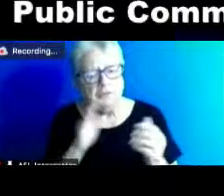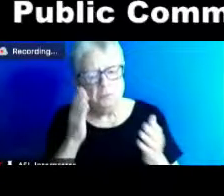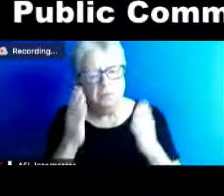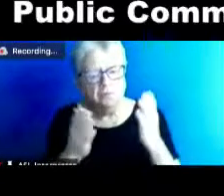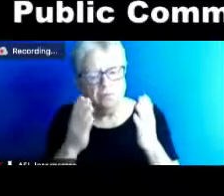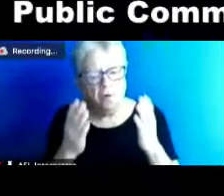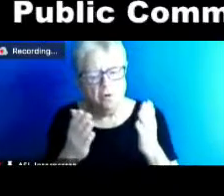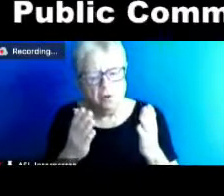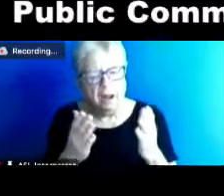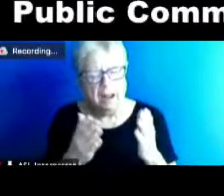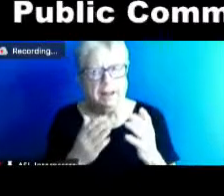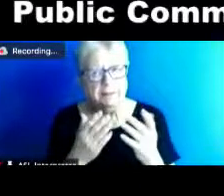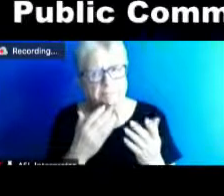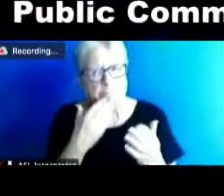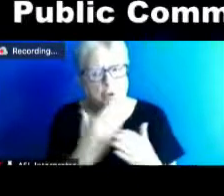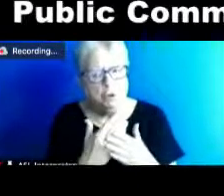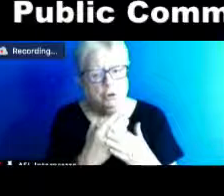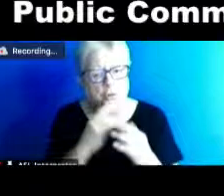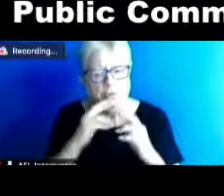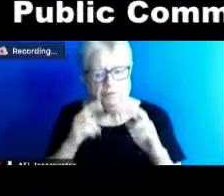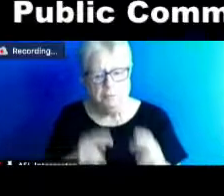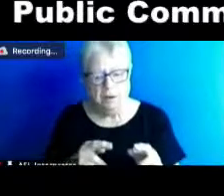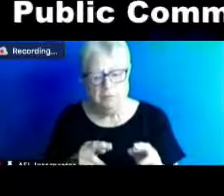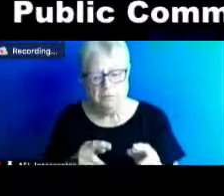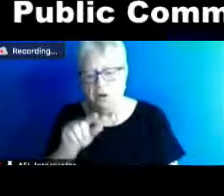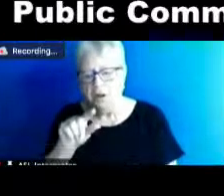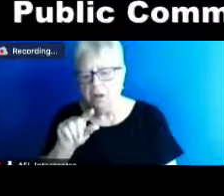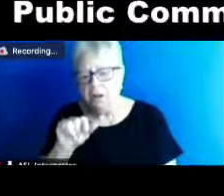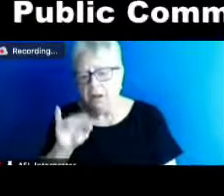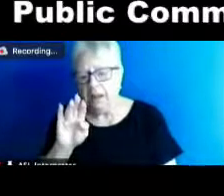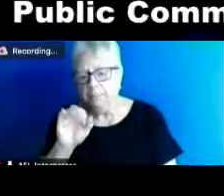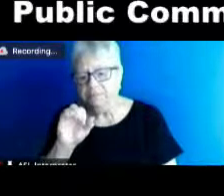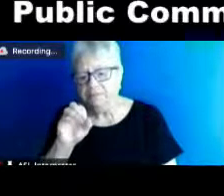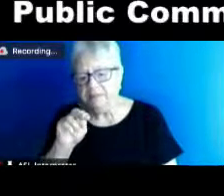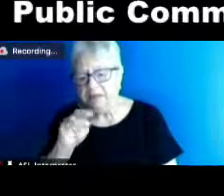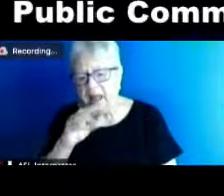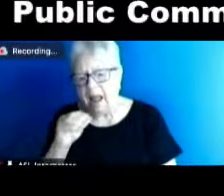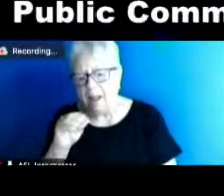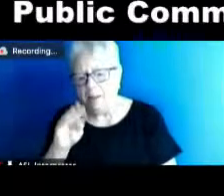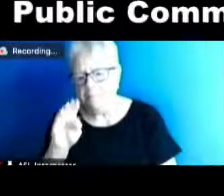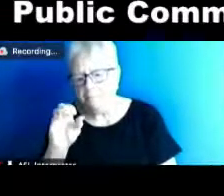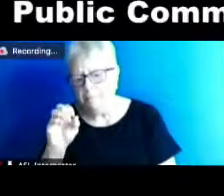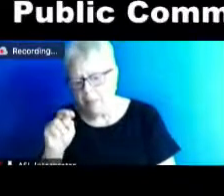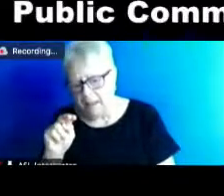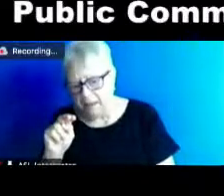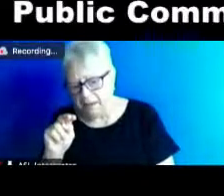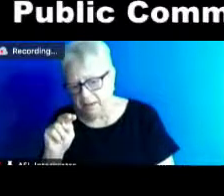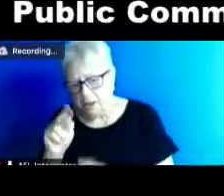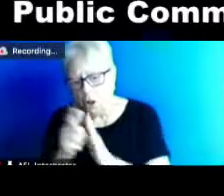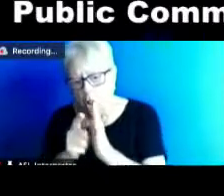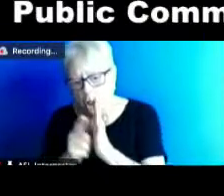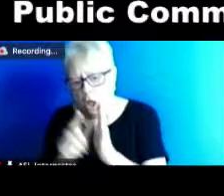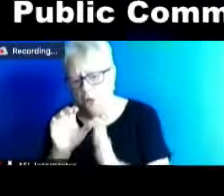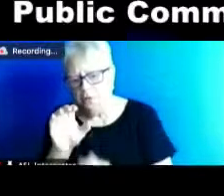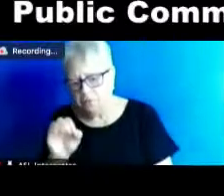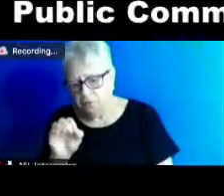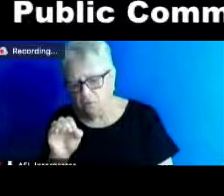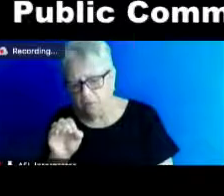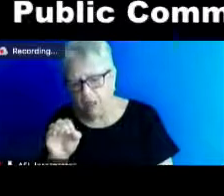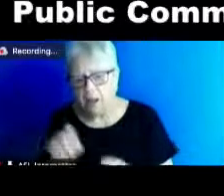proffered response to Gibson and Dunn. And I would also recommend that